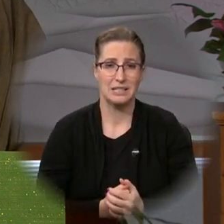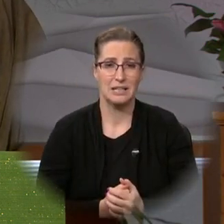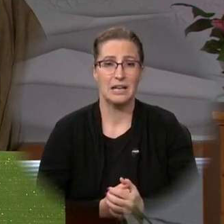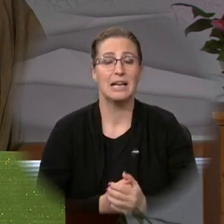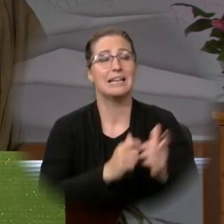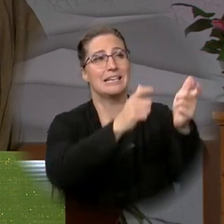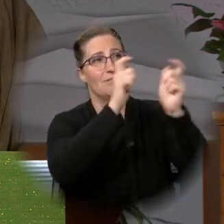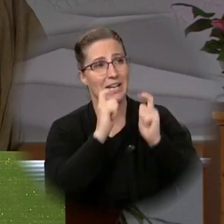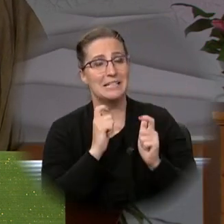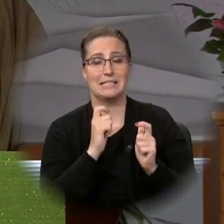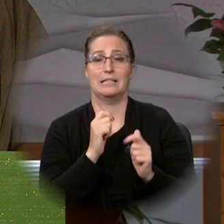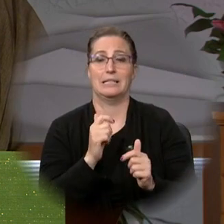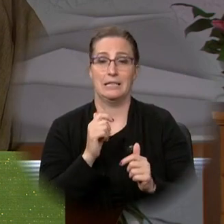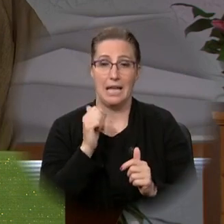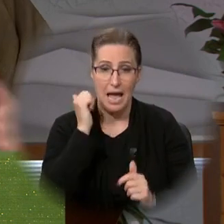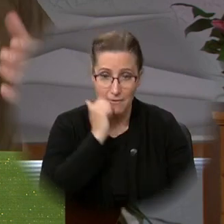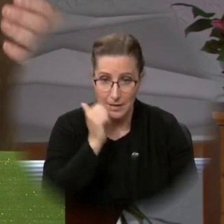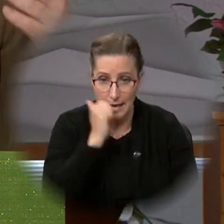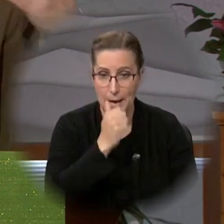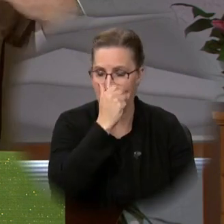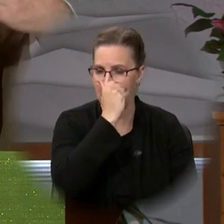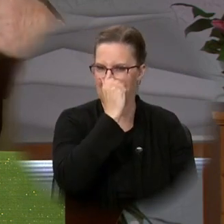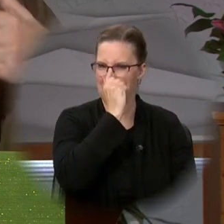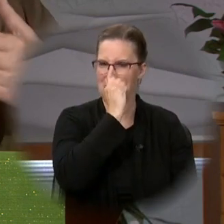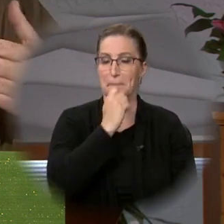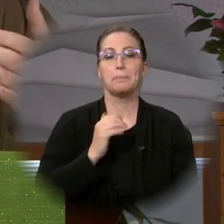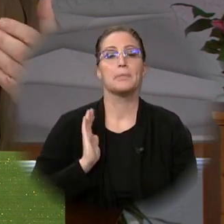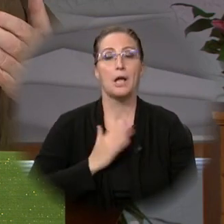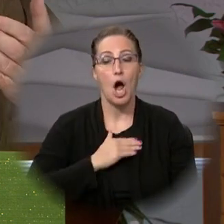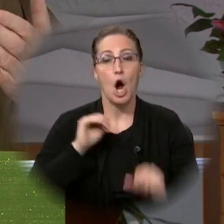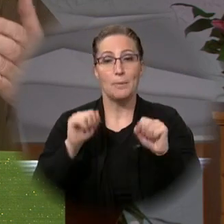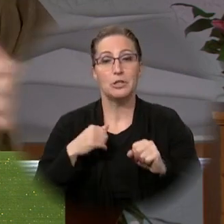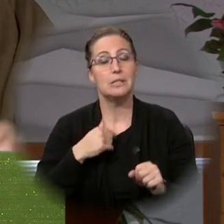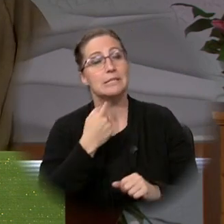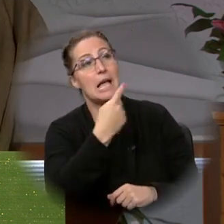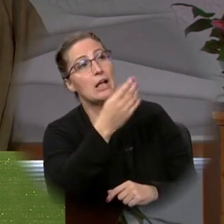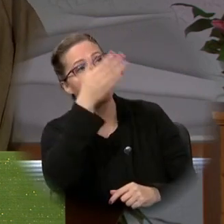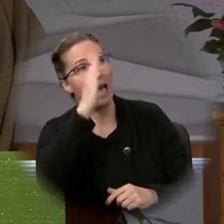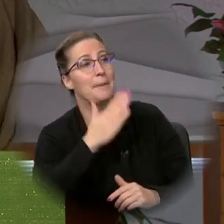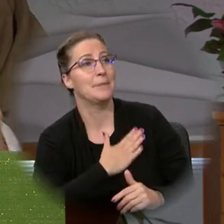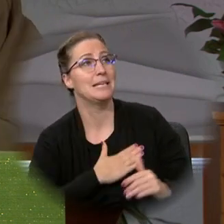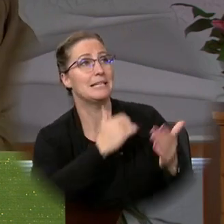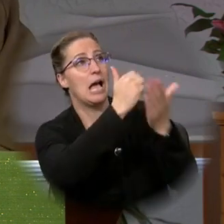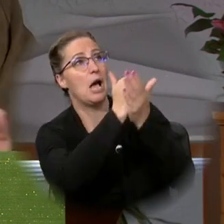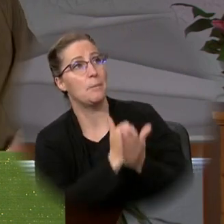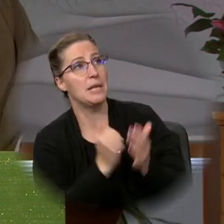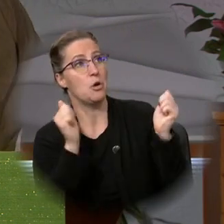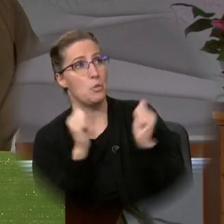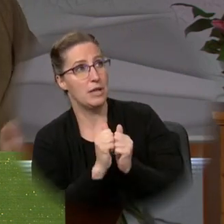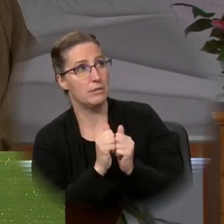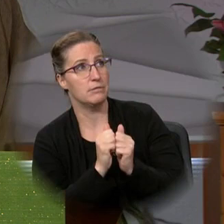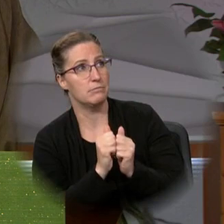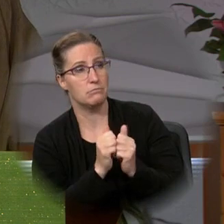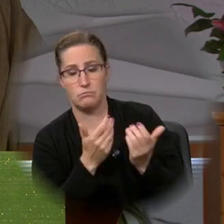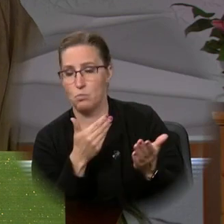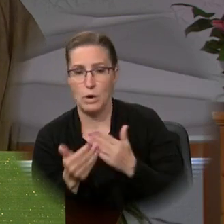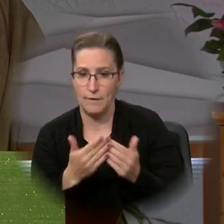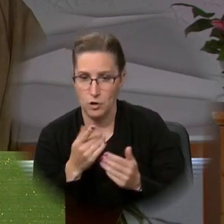gift from God is our ability to say to God, please God help me with fill in the